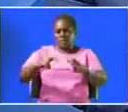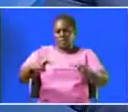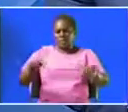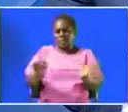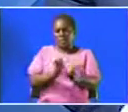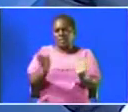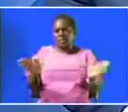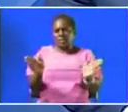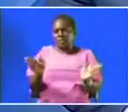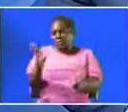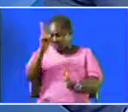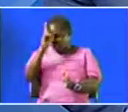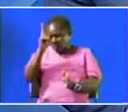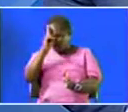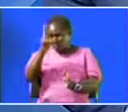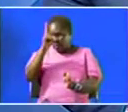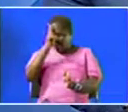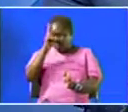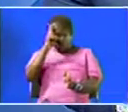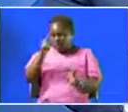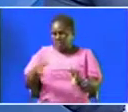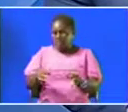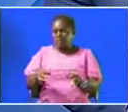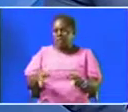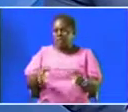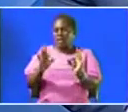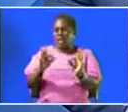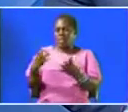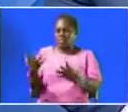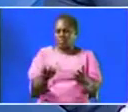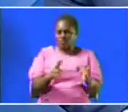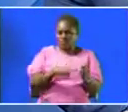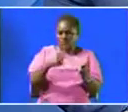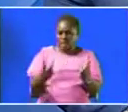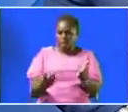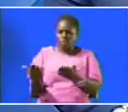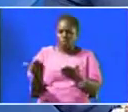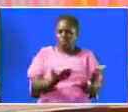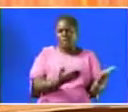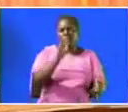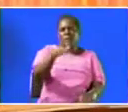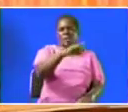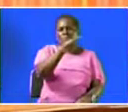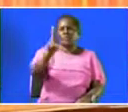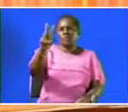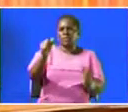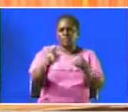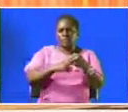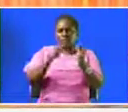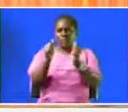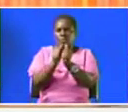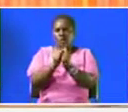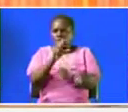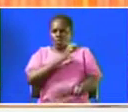Police, Hilary Mutyambai, should the police boss fail to produce Mutua in Parliament on October 22nd. The committee